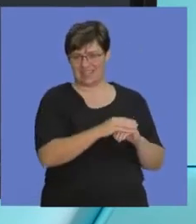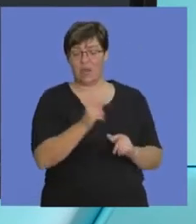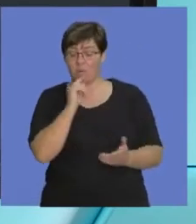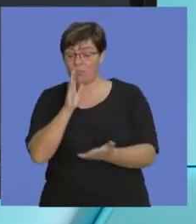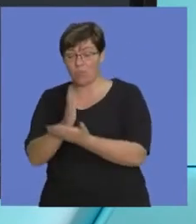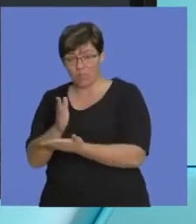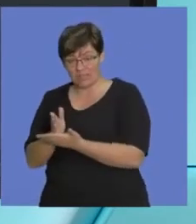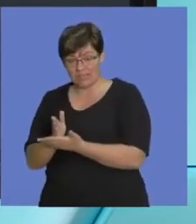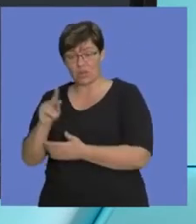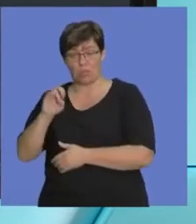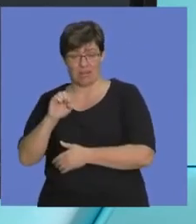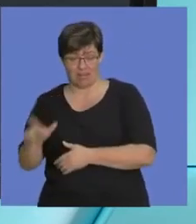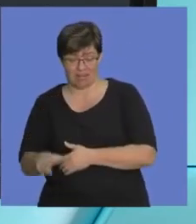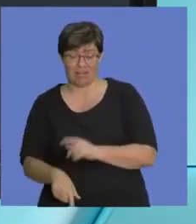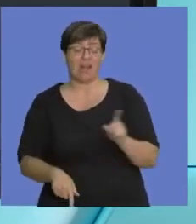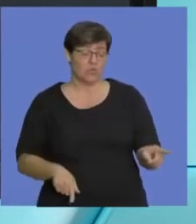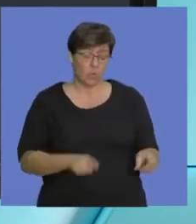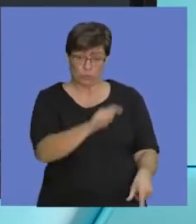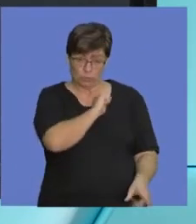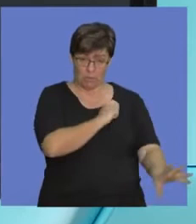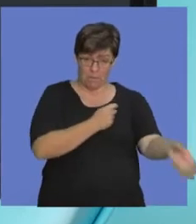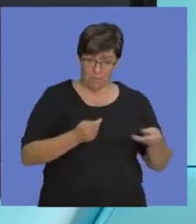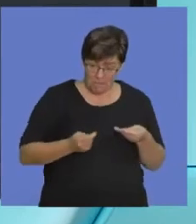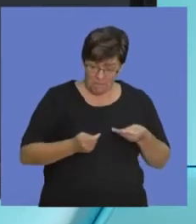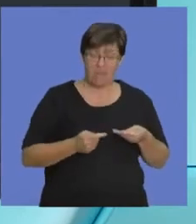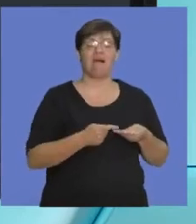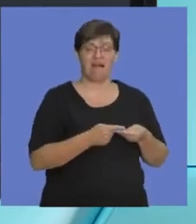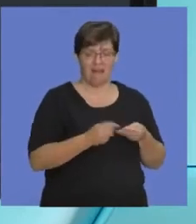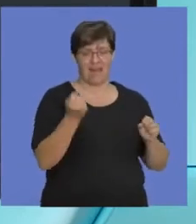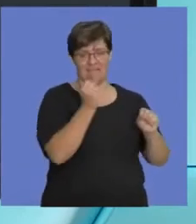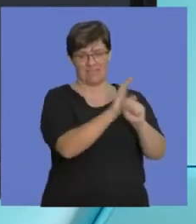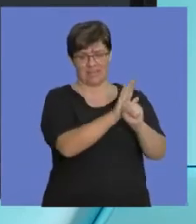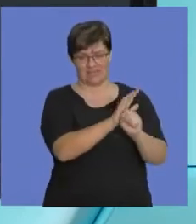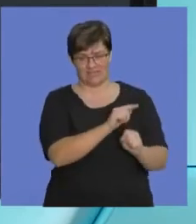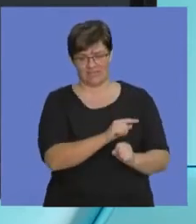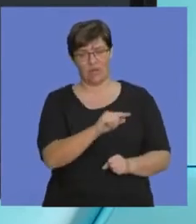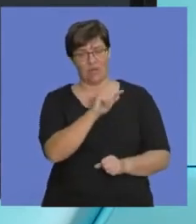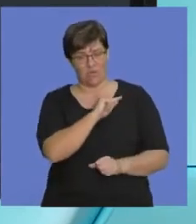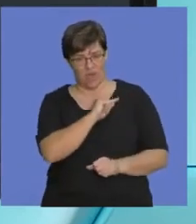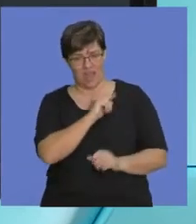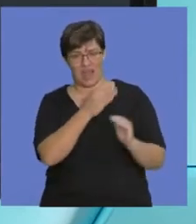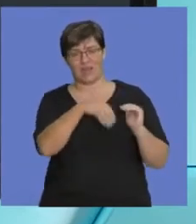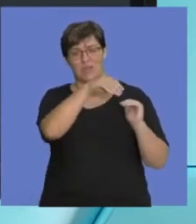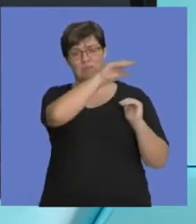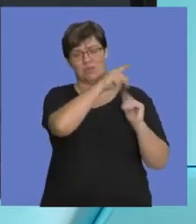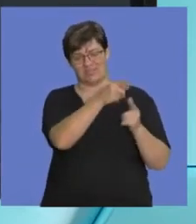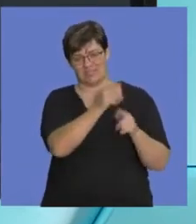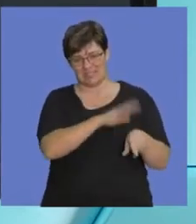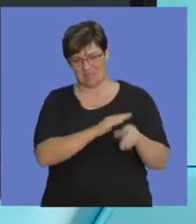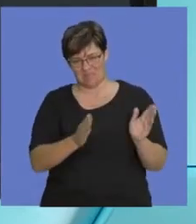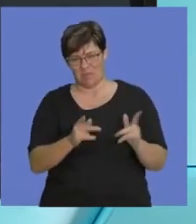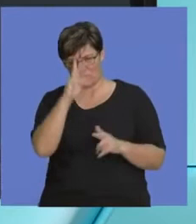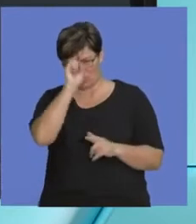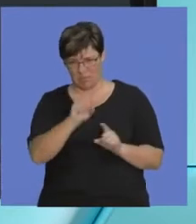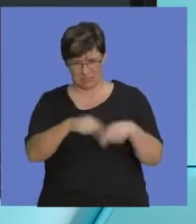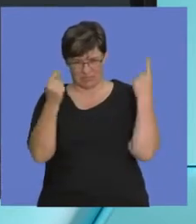they promised you is the nominal, and what you actually get will then be the effective because of the compounding period.